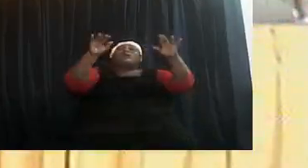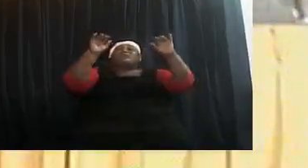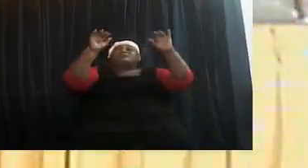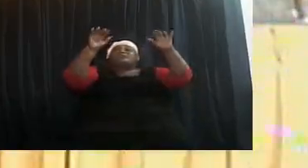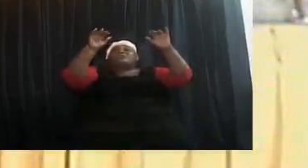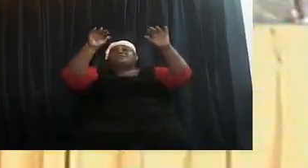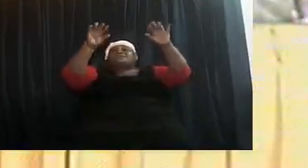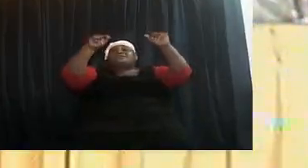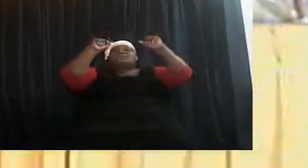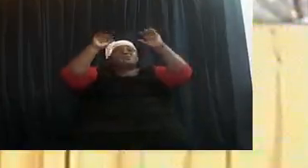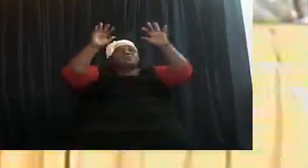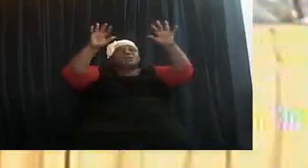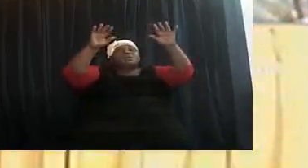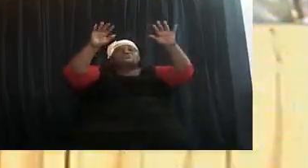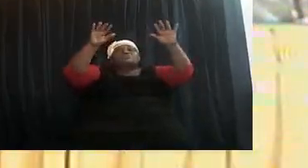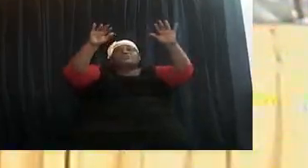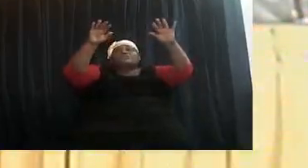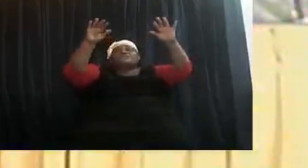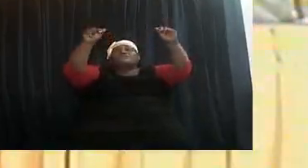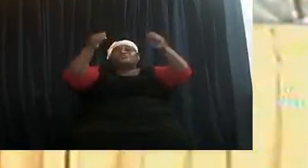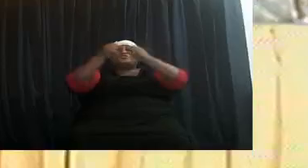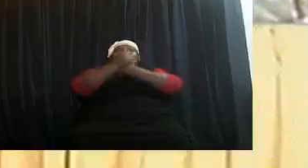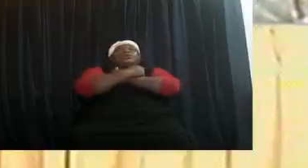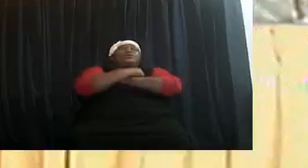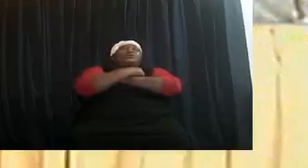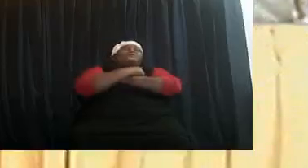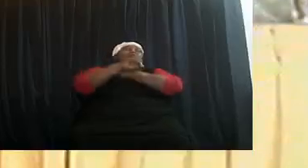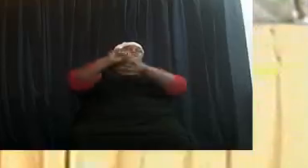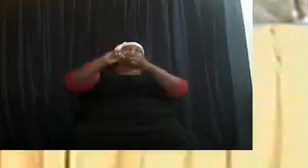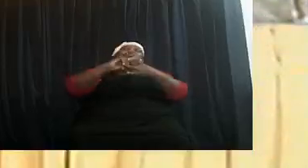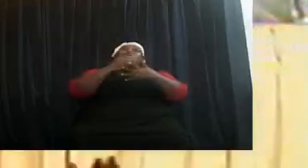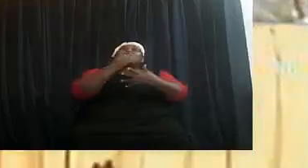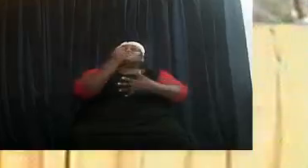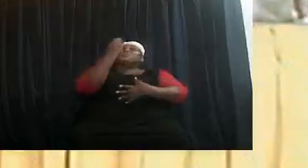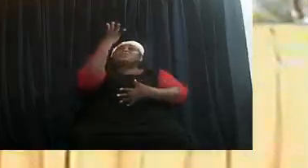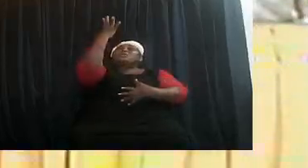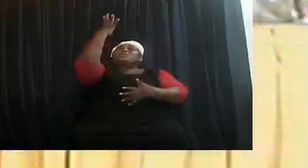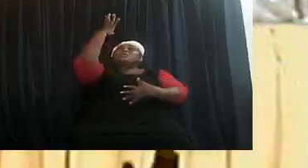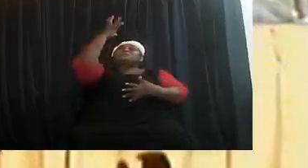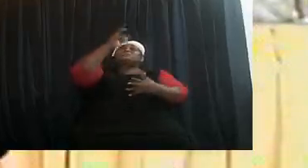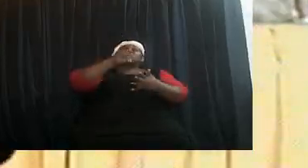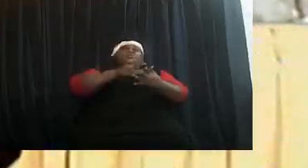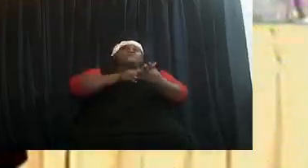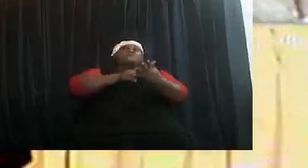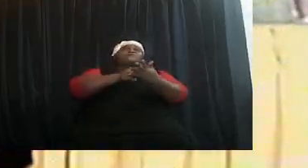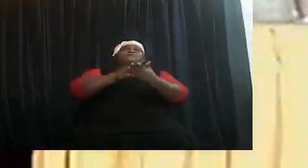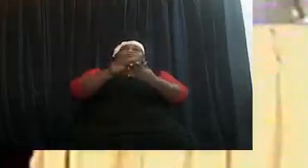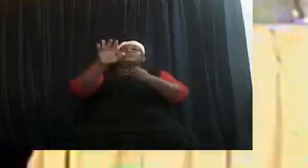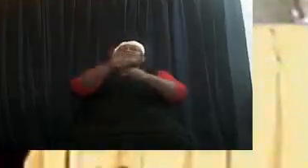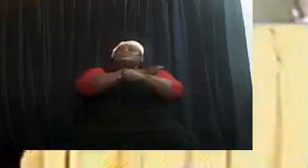Love, wonderful love, so rich, so